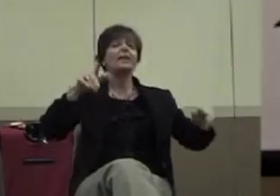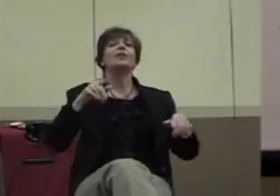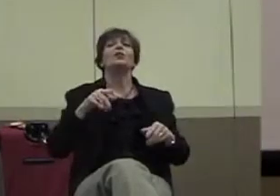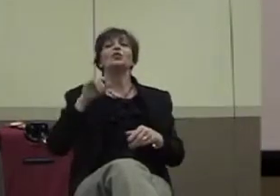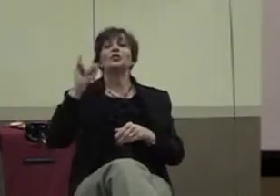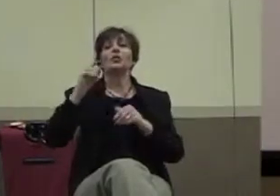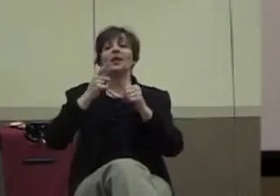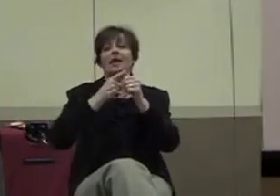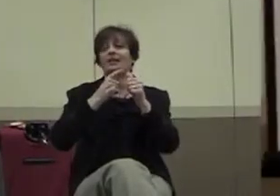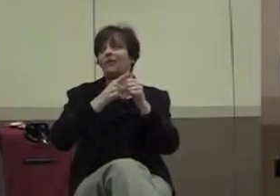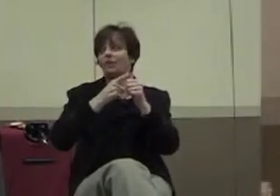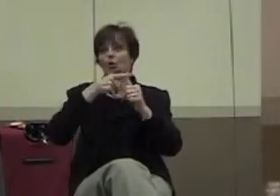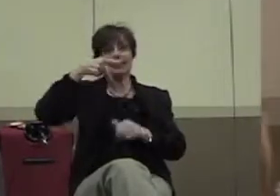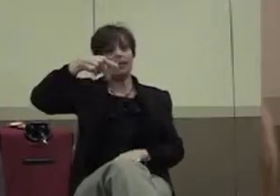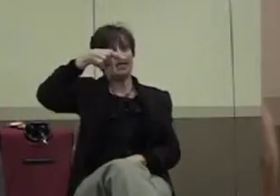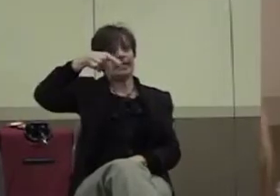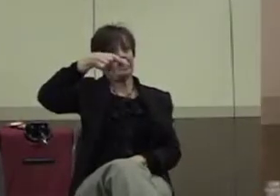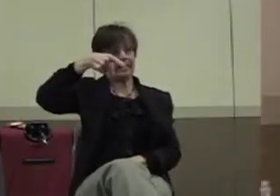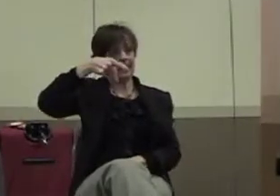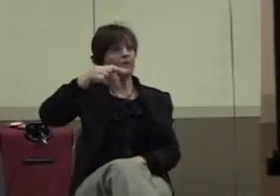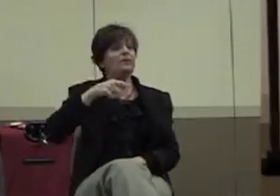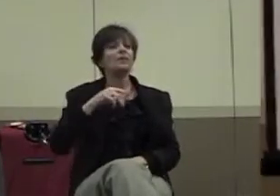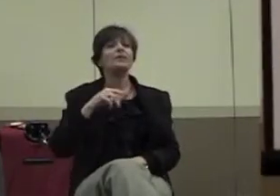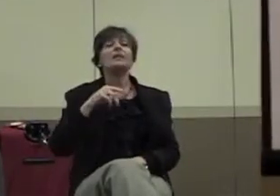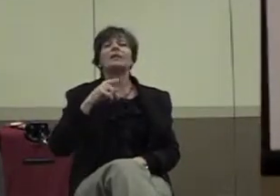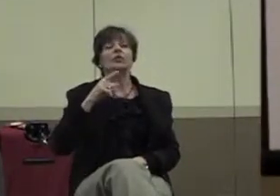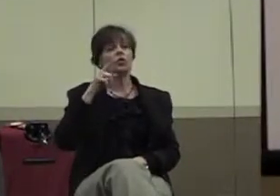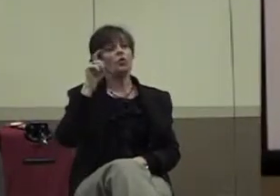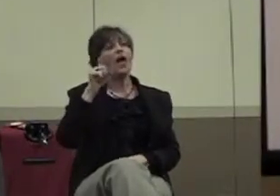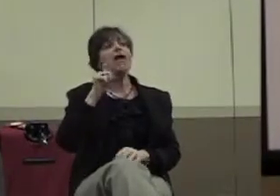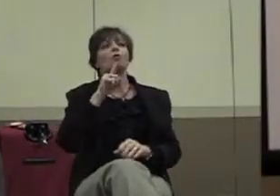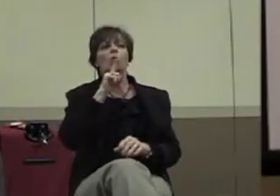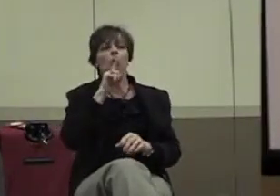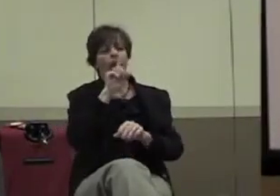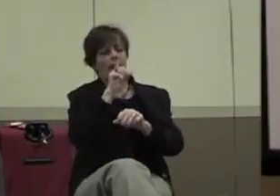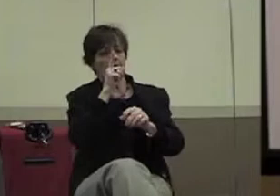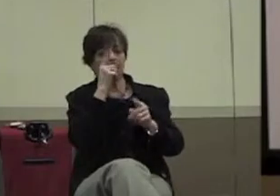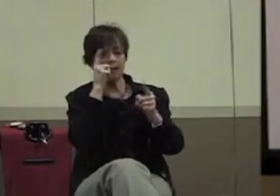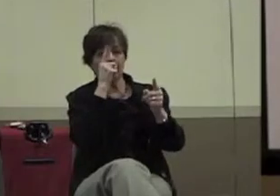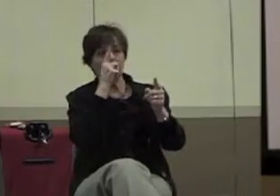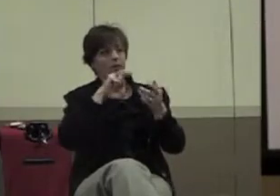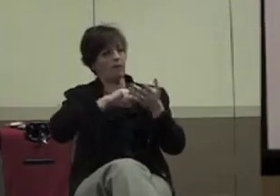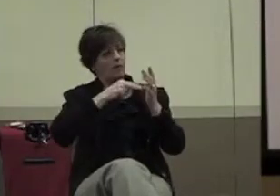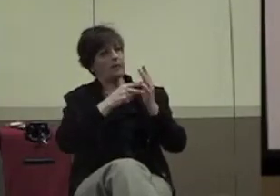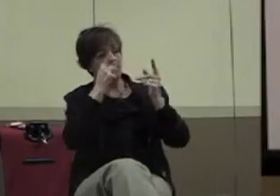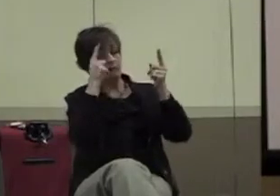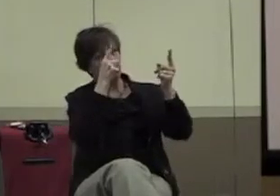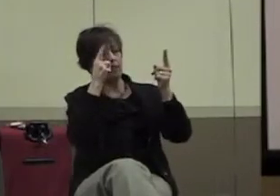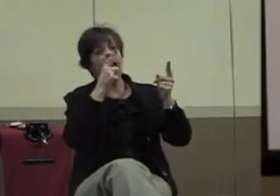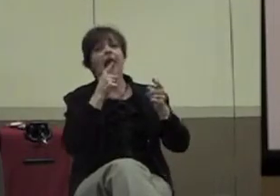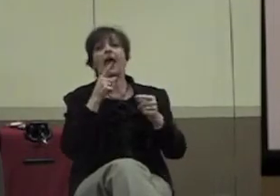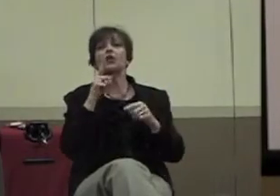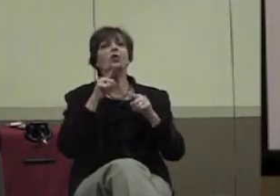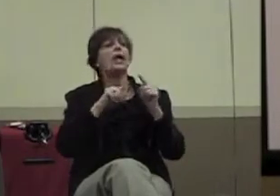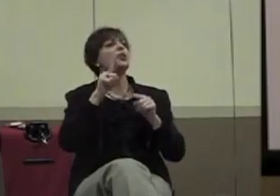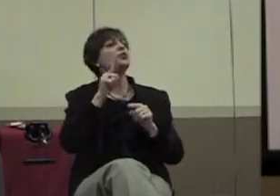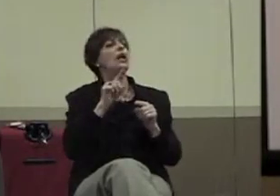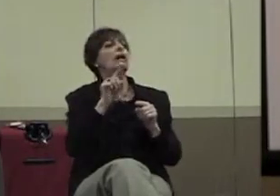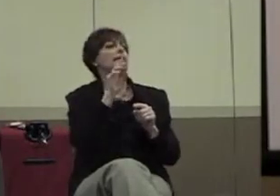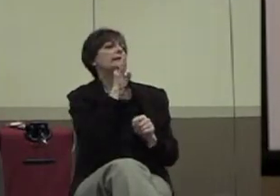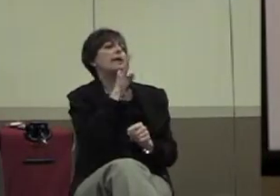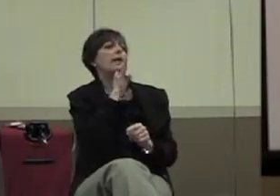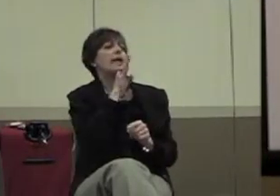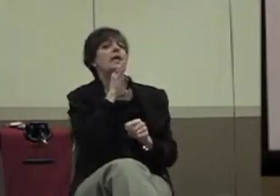P. Now the thing is, you've got to do a concerted effort. You can't just say this, and that's why I have this sheet on page 81 where you write